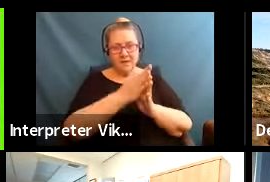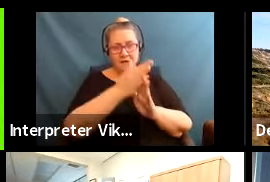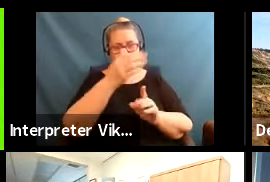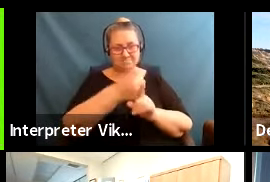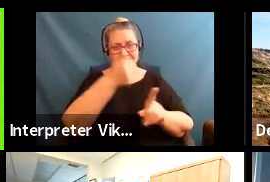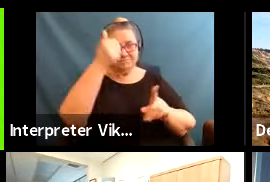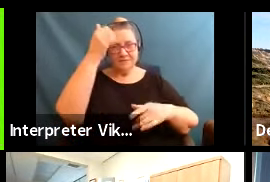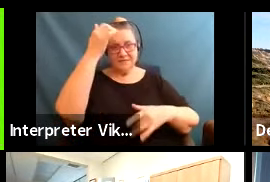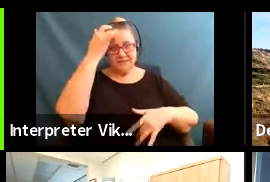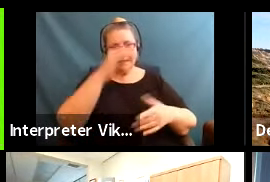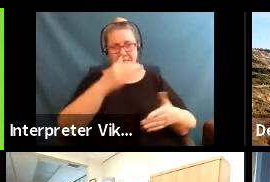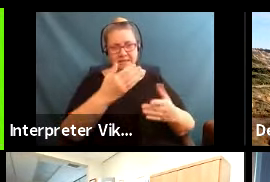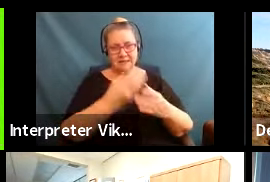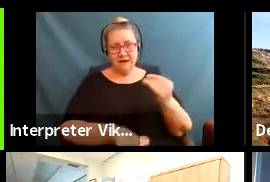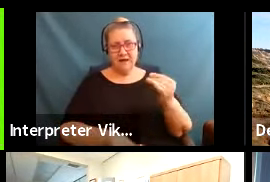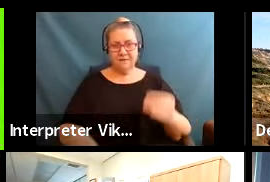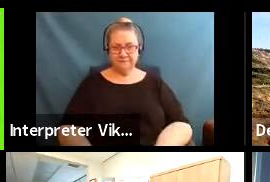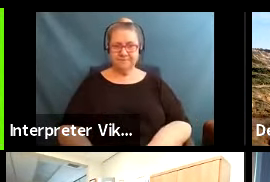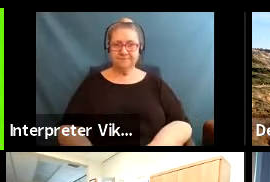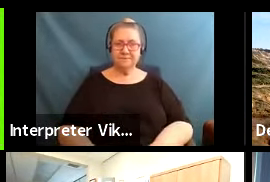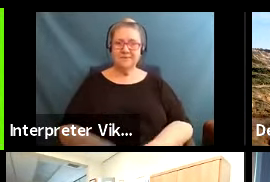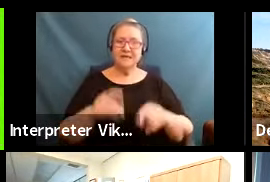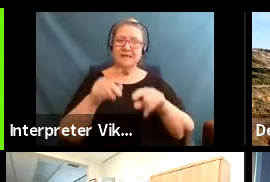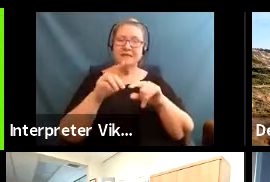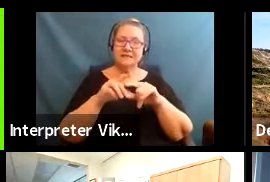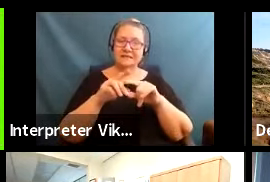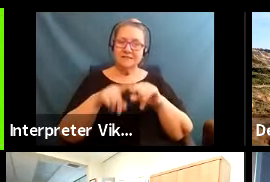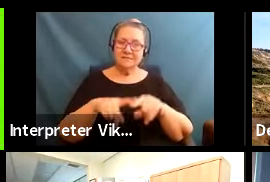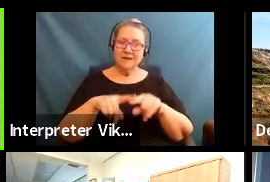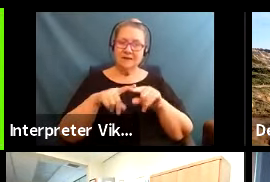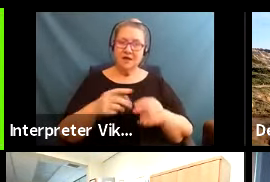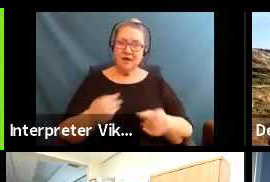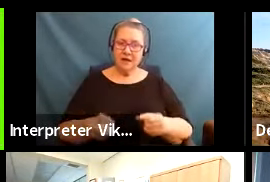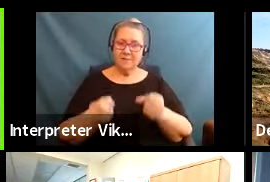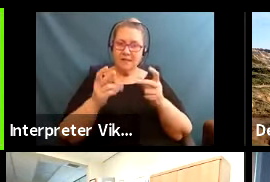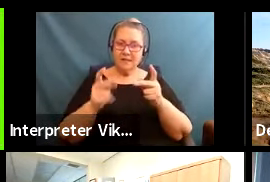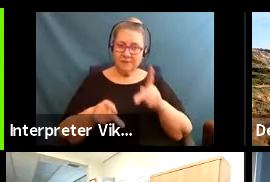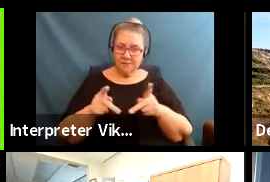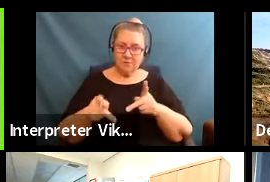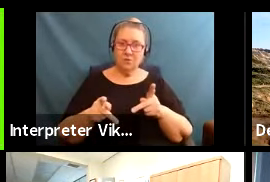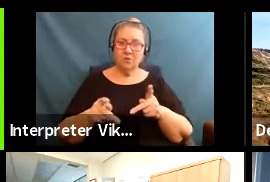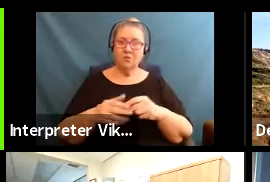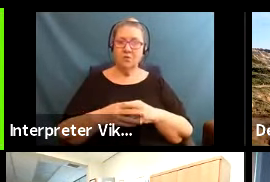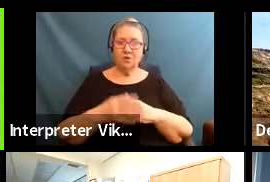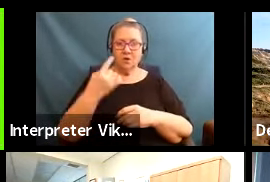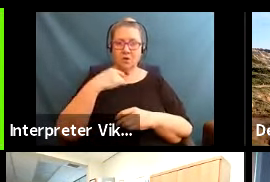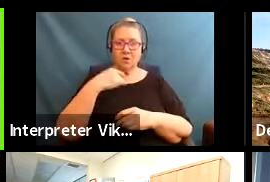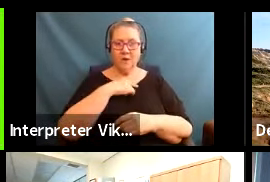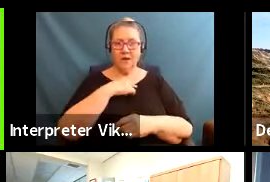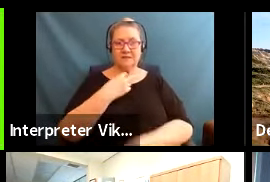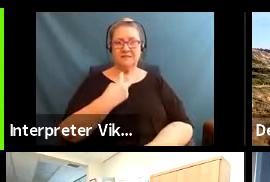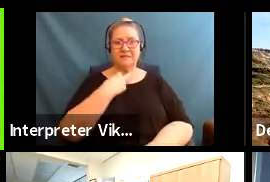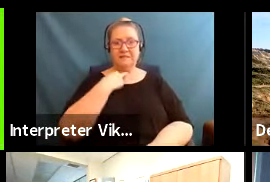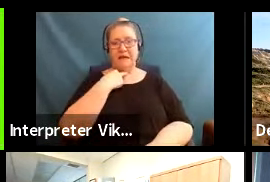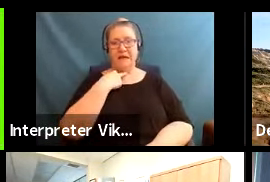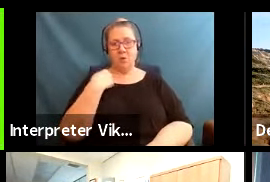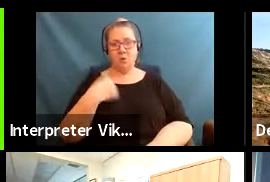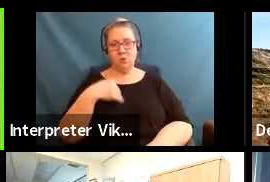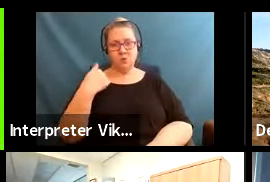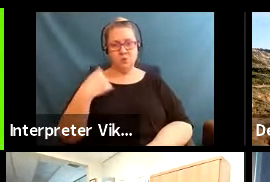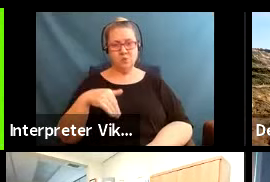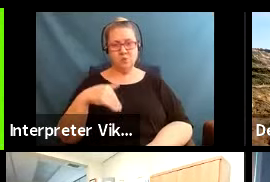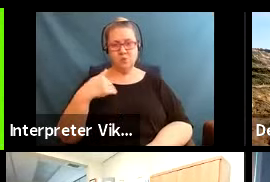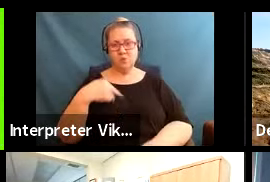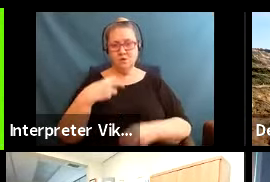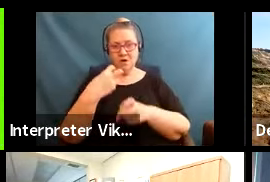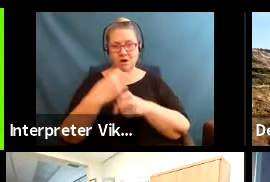of how many it is and what right, because we're in between a rock and a hard place. And so that's one of the